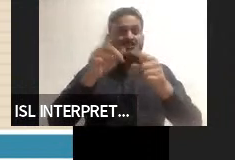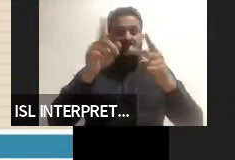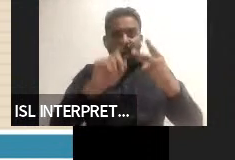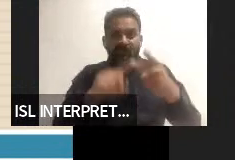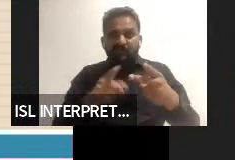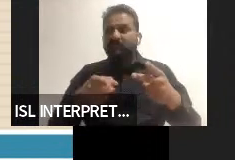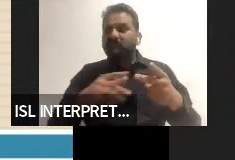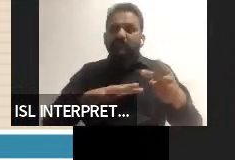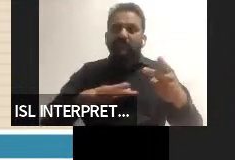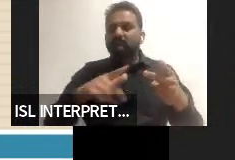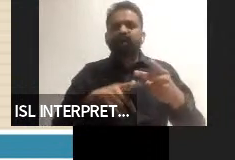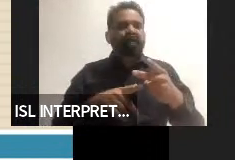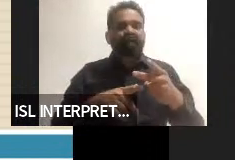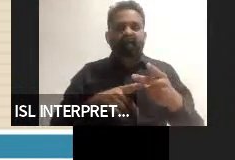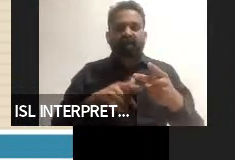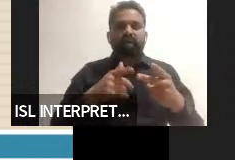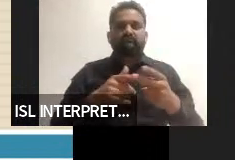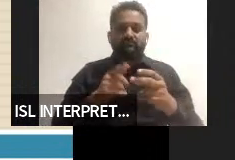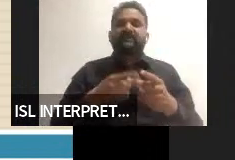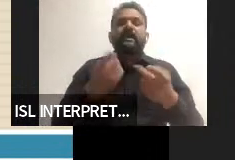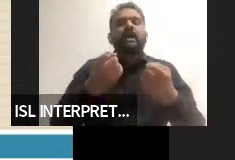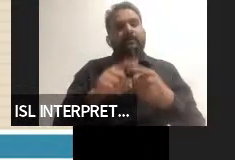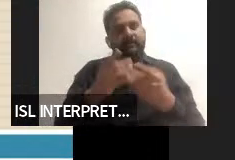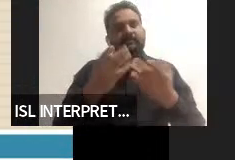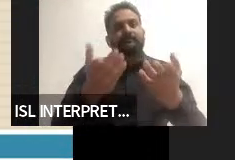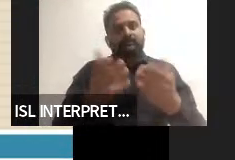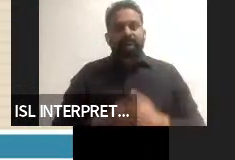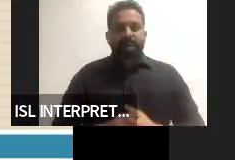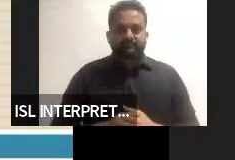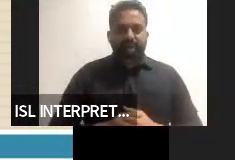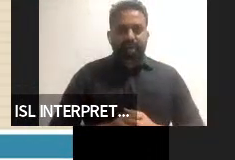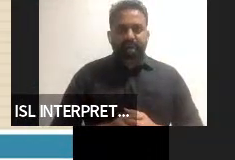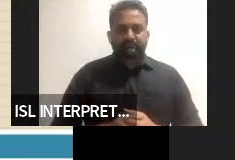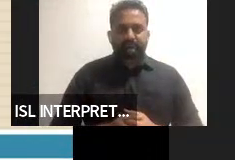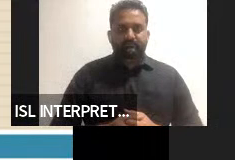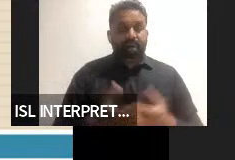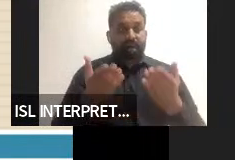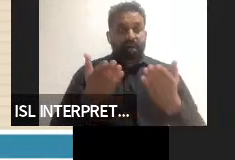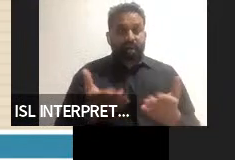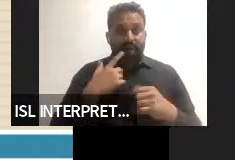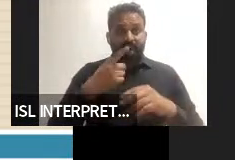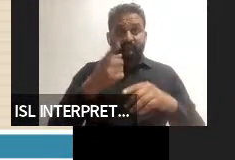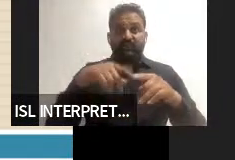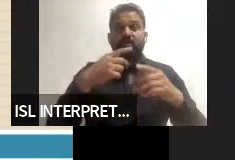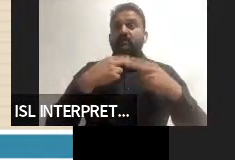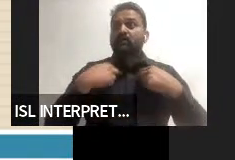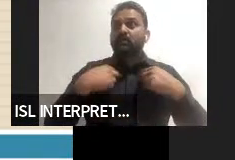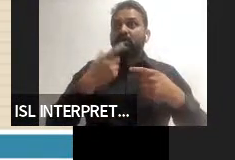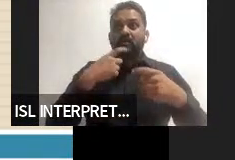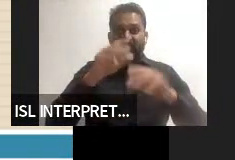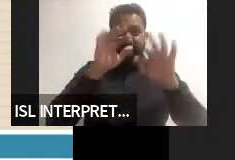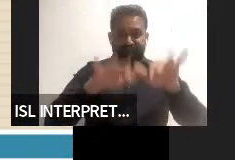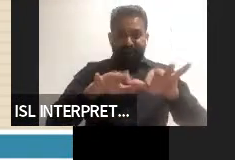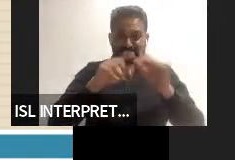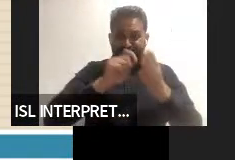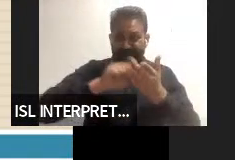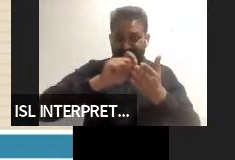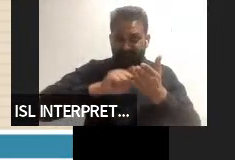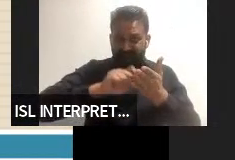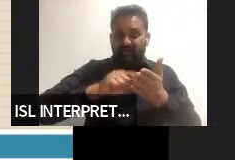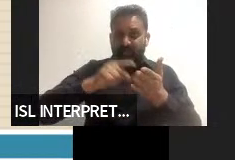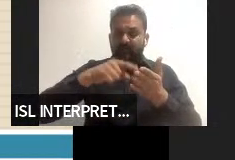forward. That is what it happens in this case. Now, when you are writing cases, you should also be careful about